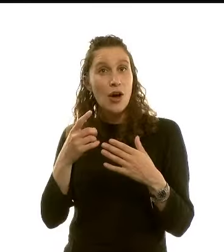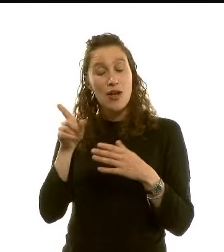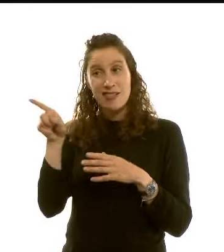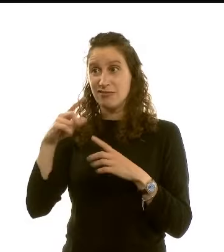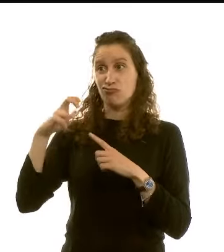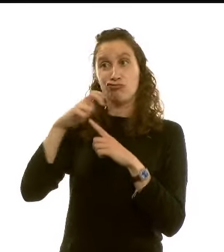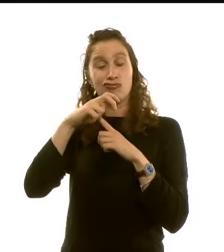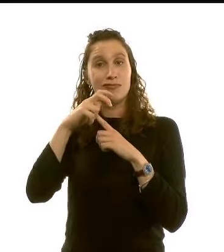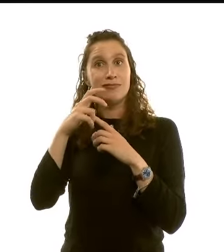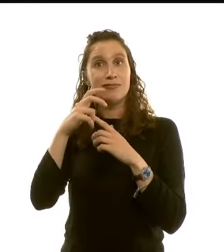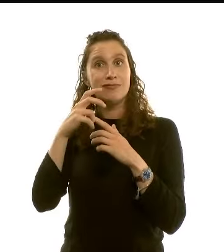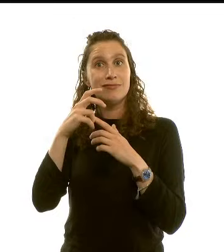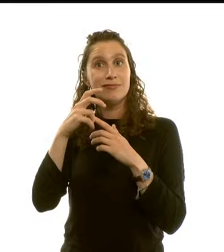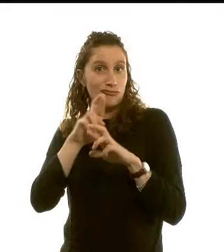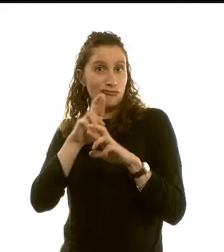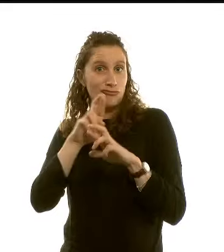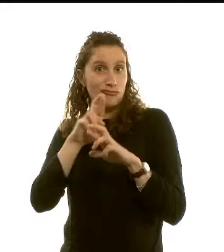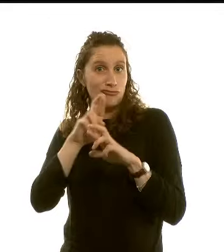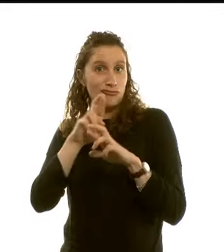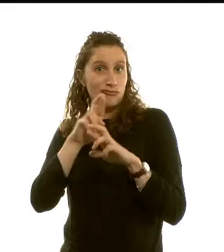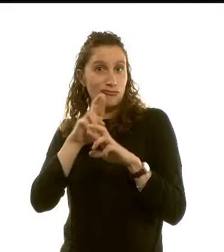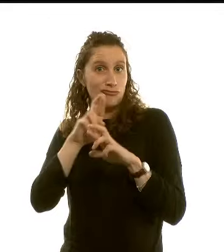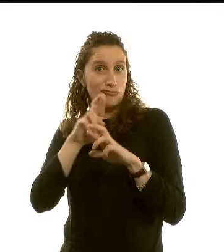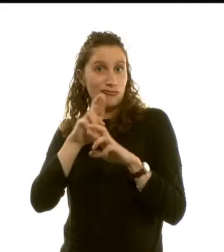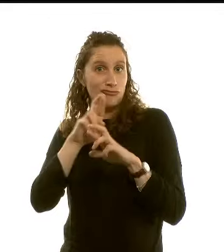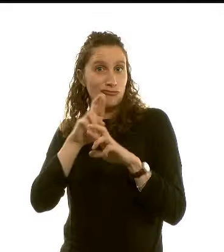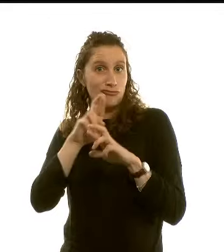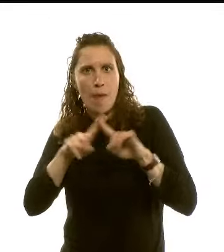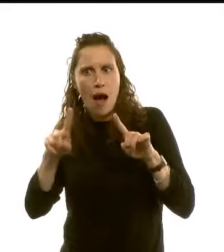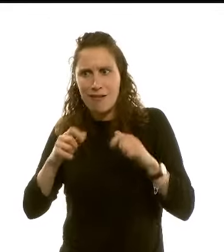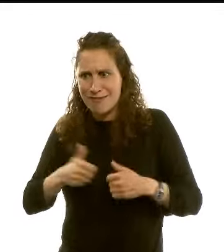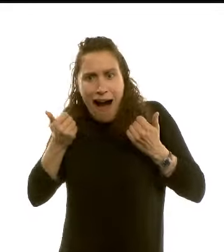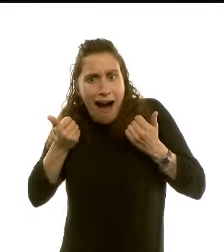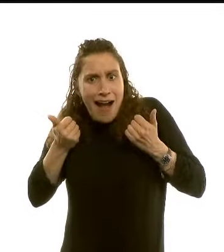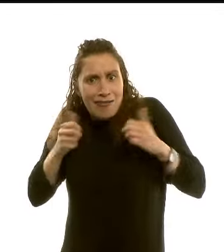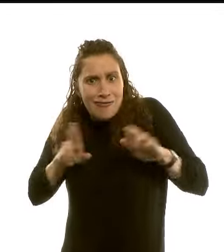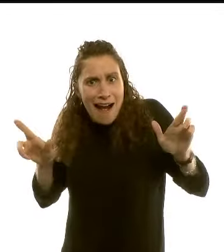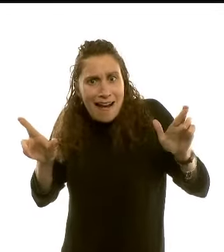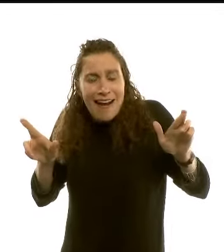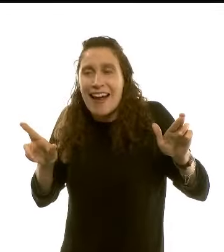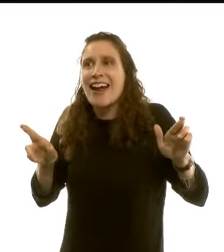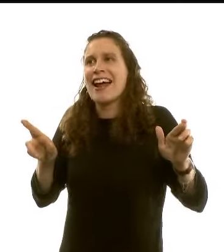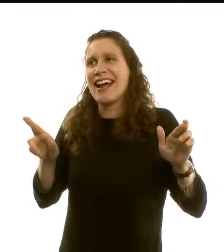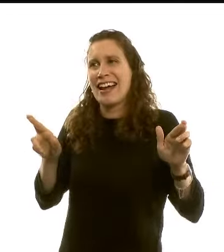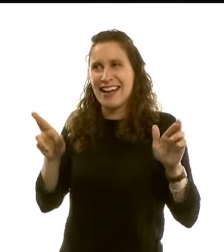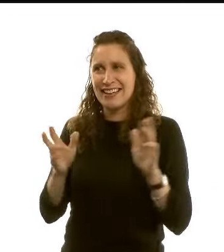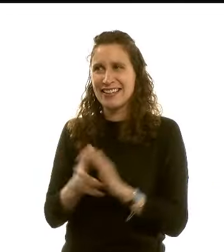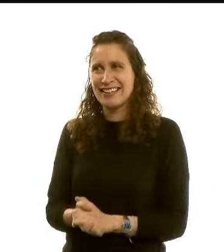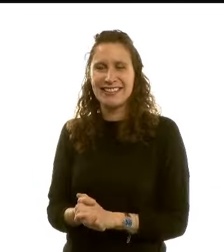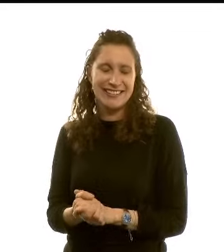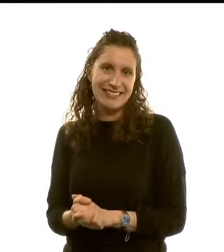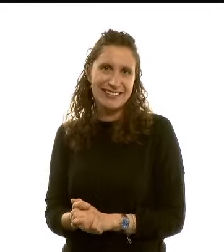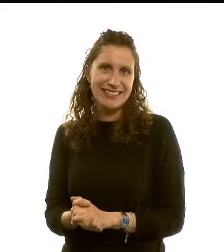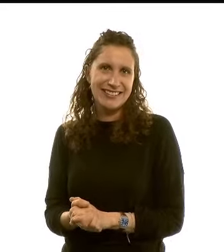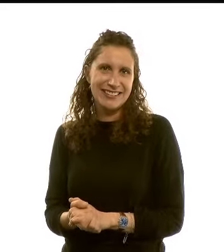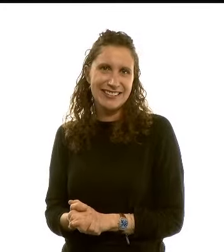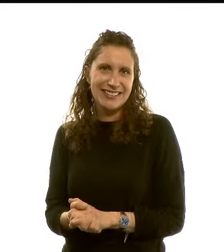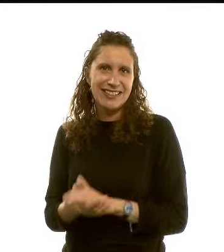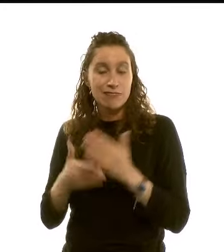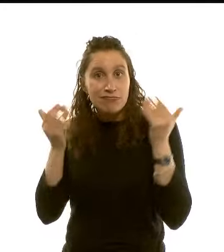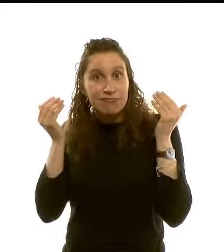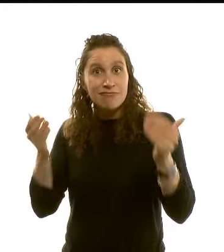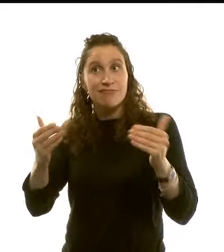possible, but are you used to doing it live? Of course! Are you ready? Yes! All right, okay. Well, let's bring on